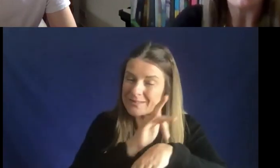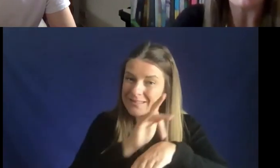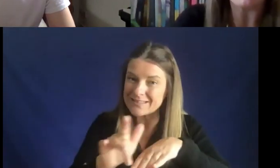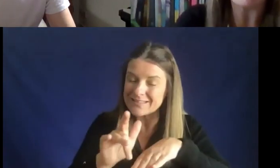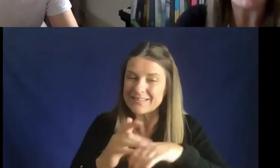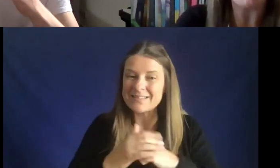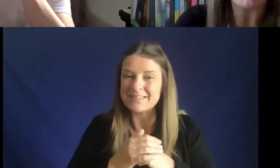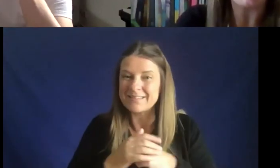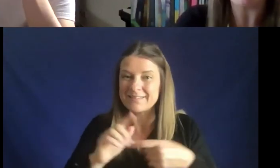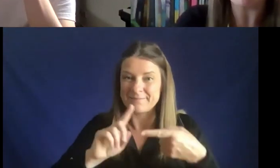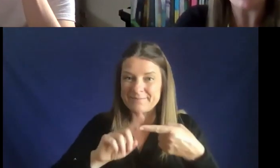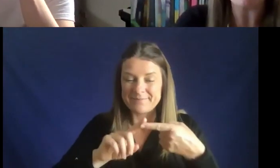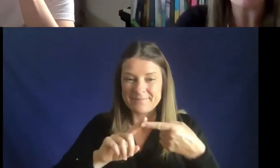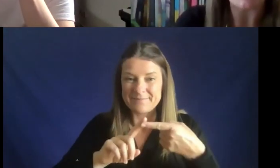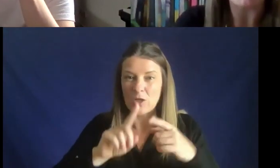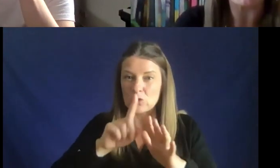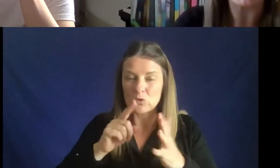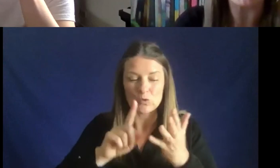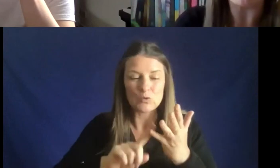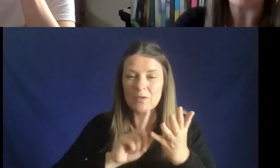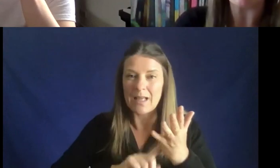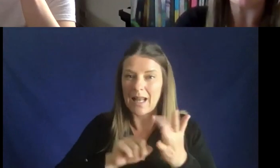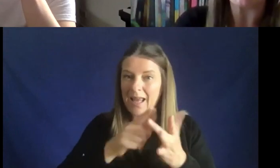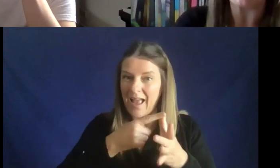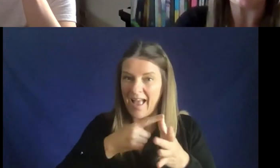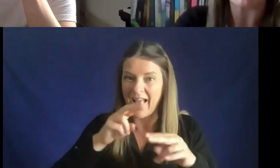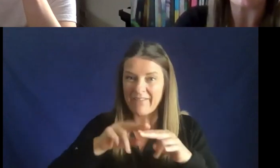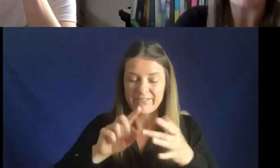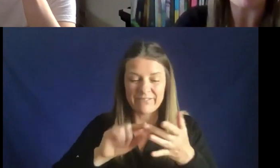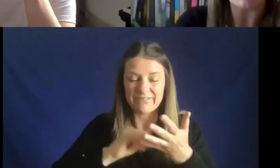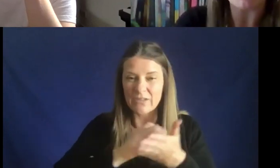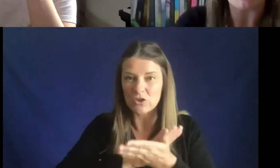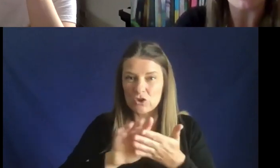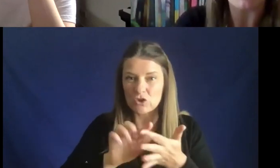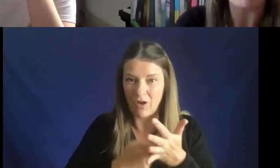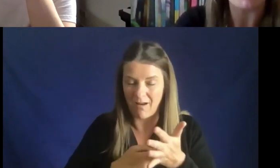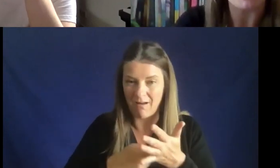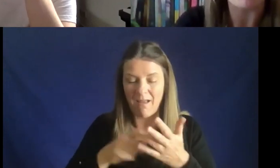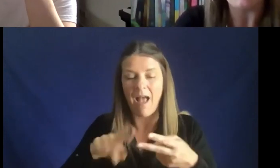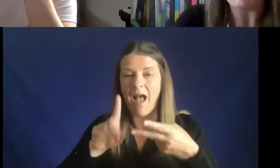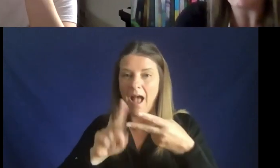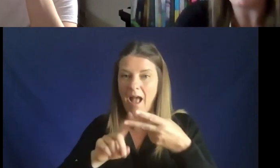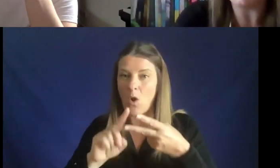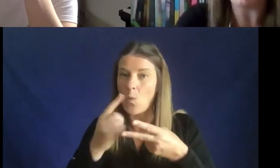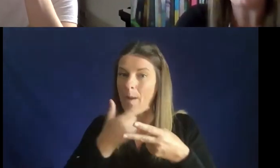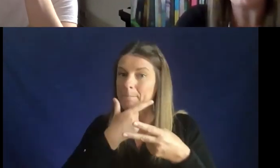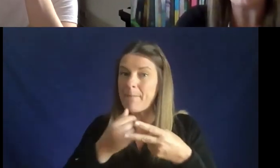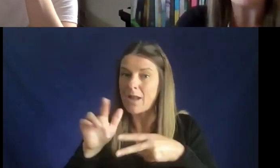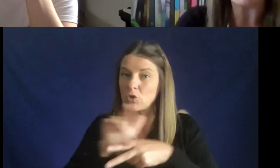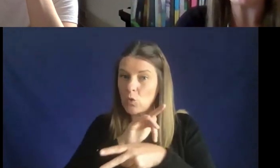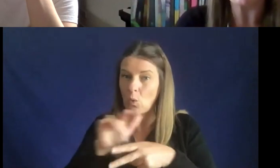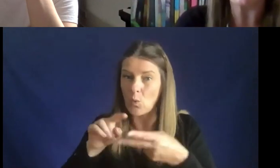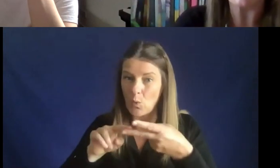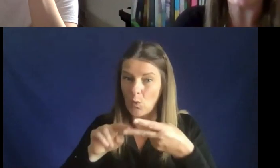Fisher, and at 7 p.m, and also one-man shows directed by Minnie Crook at 8 p.m, and then a